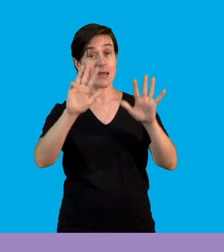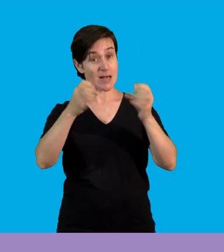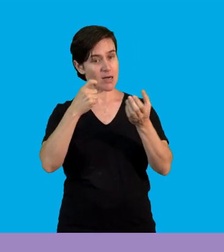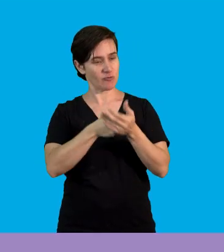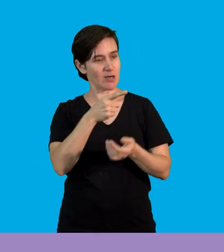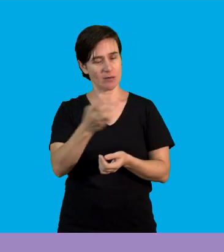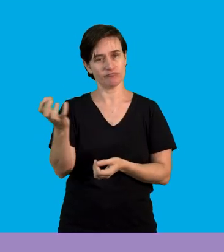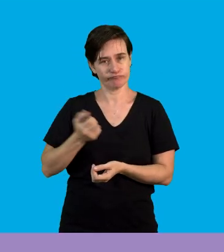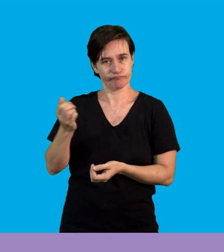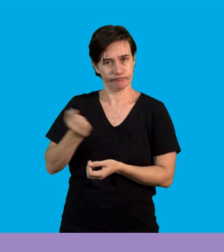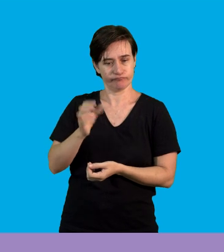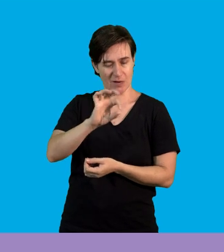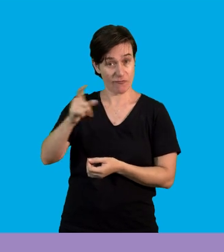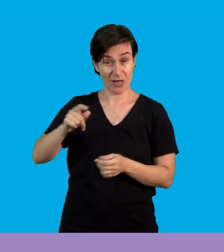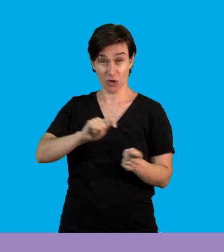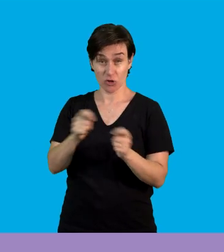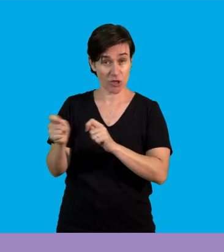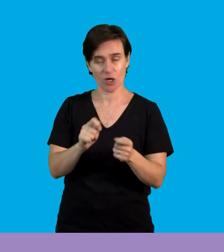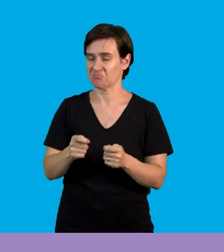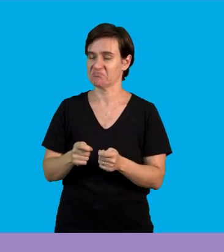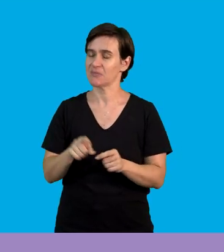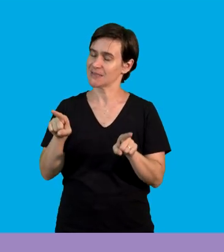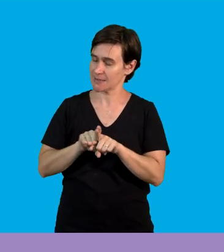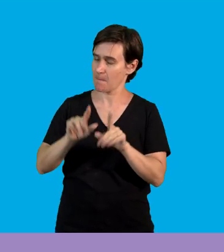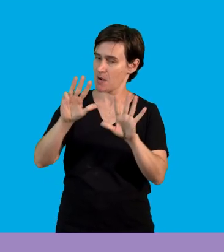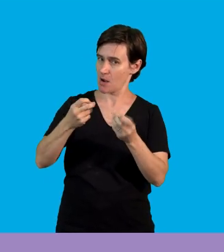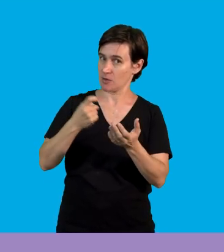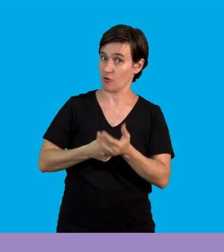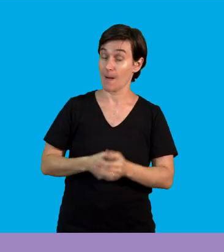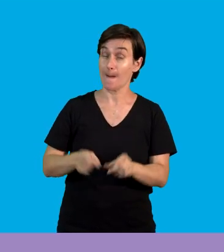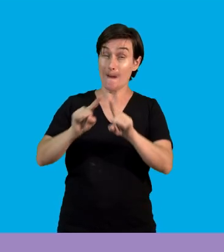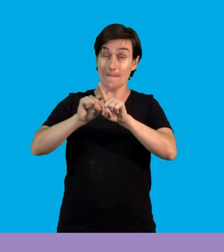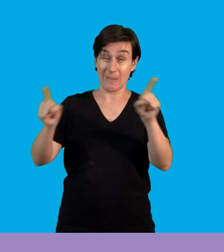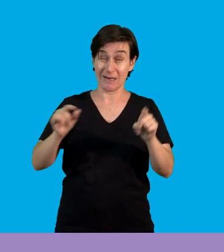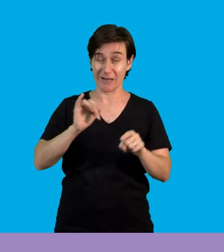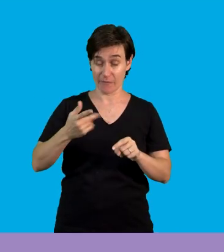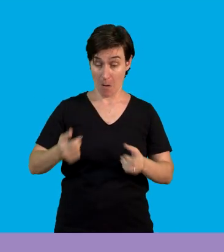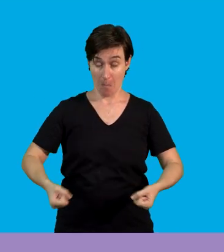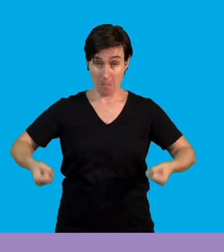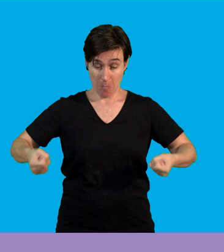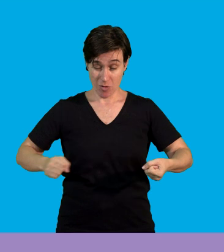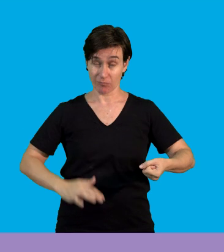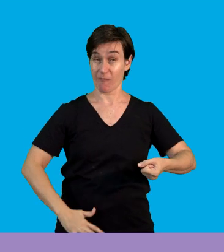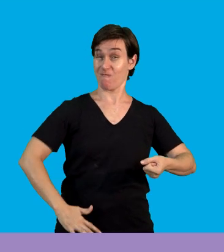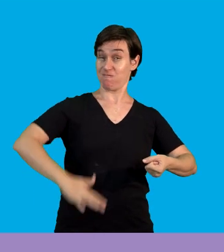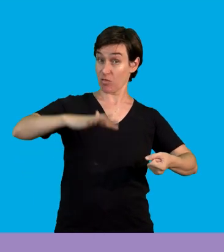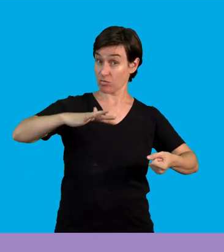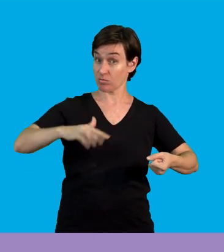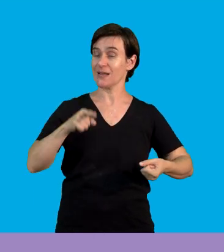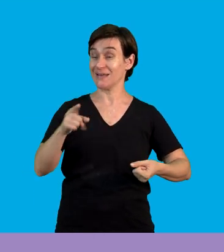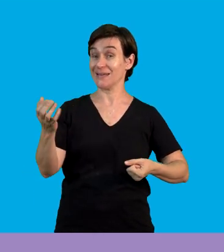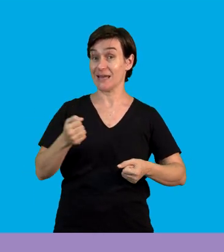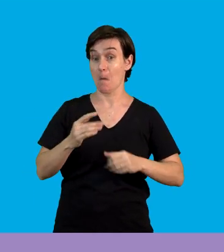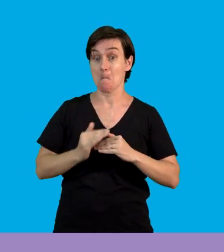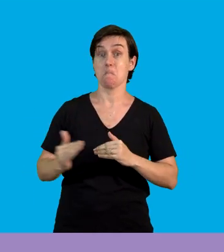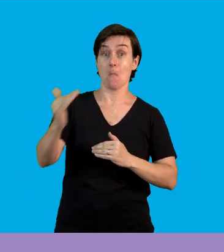90 is the daily pay, so it does not change. However, every time he picks a basket, he